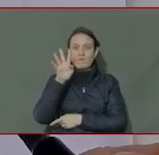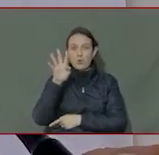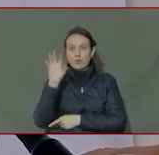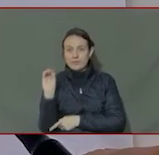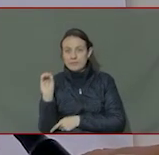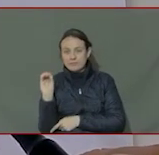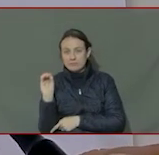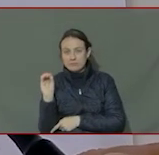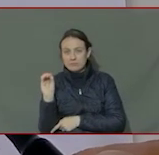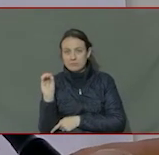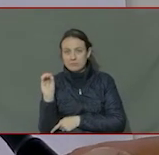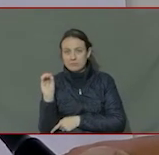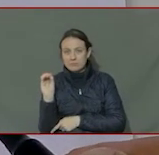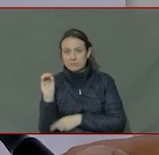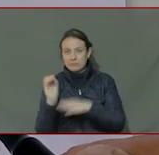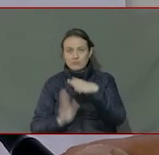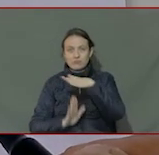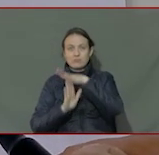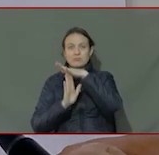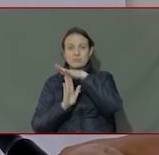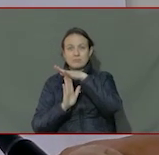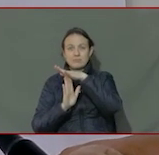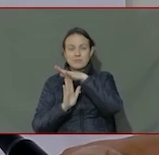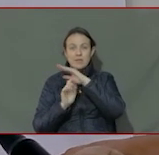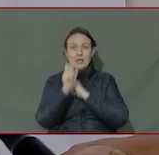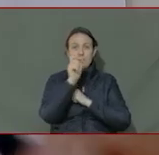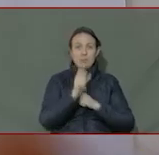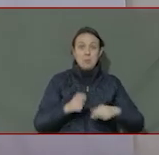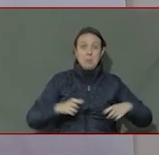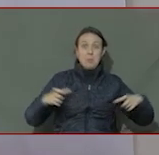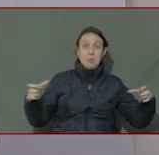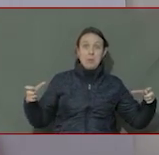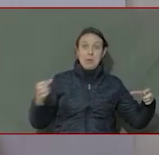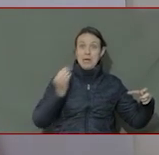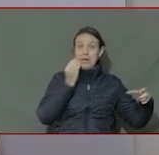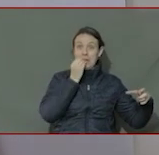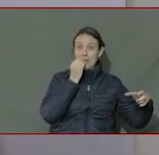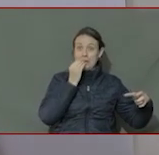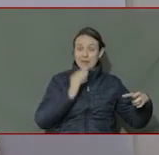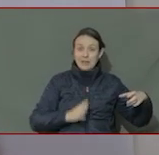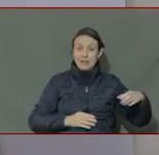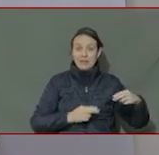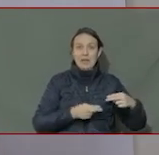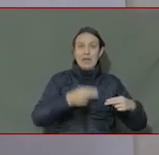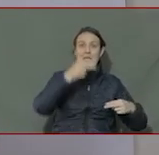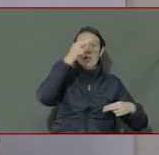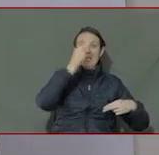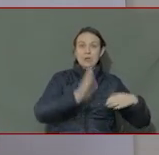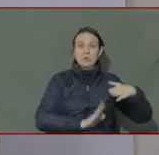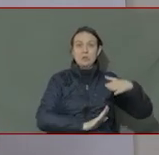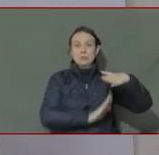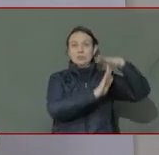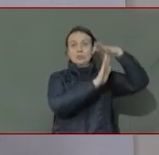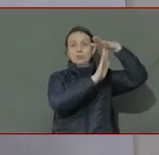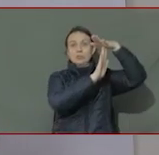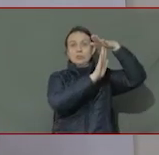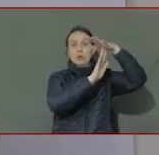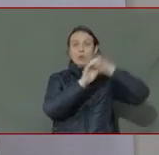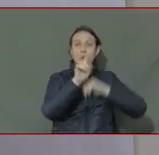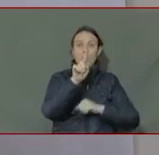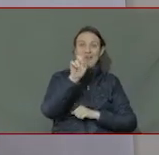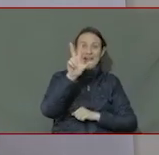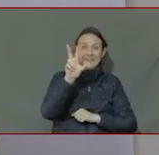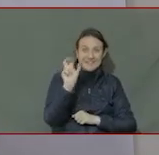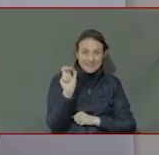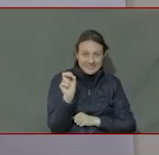that? But the person who has larger meals, the peak, always look at the peaks, goes up here nearly to